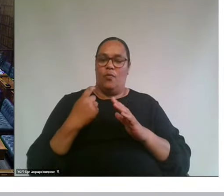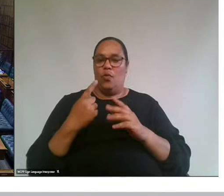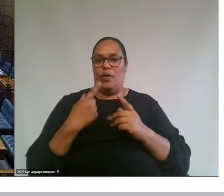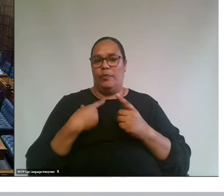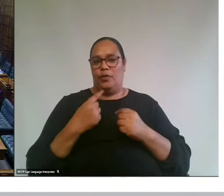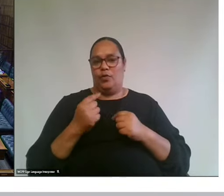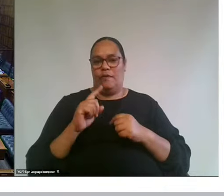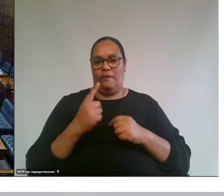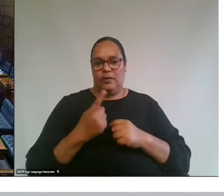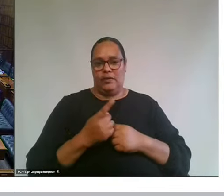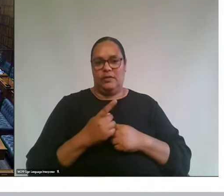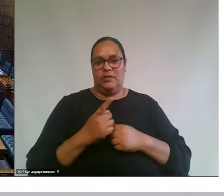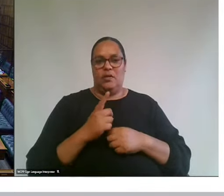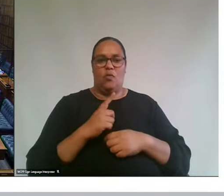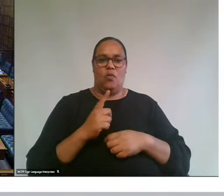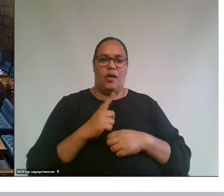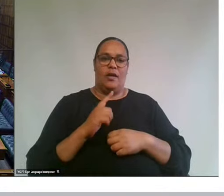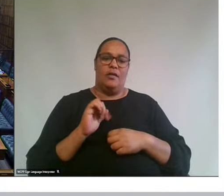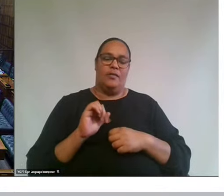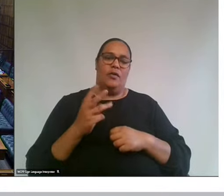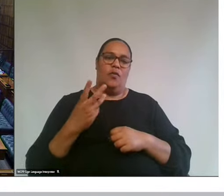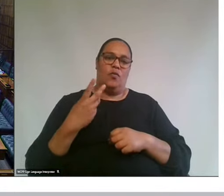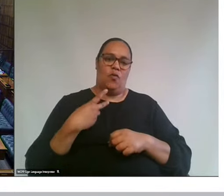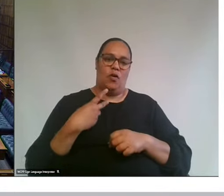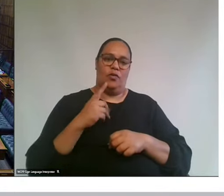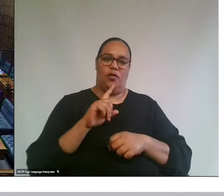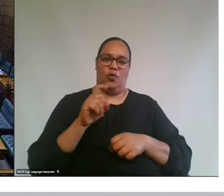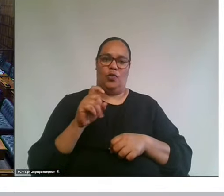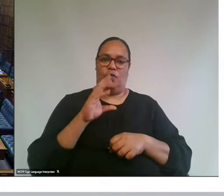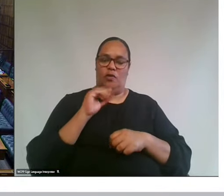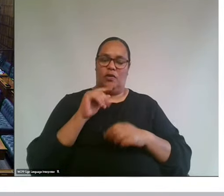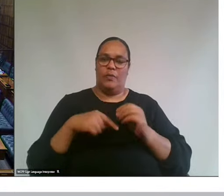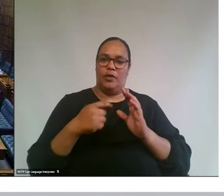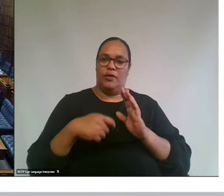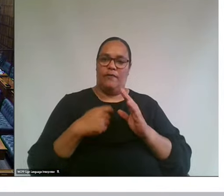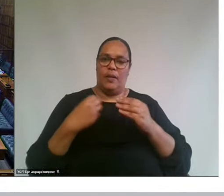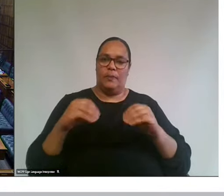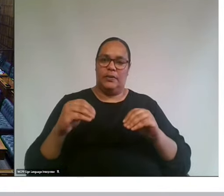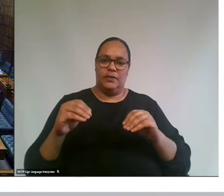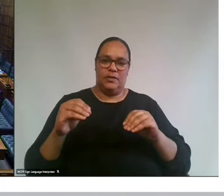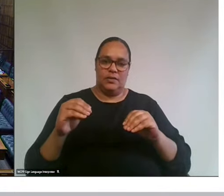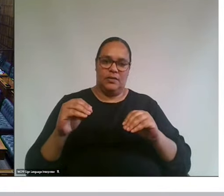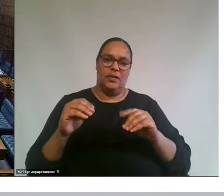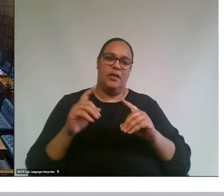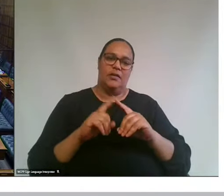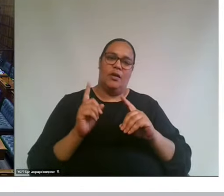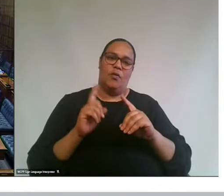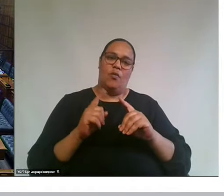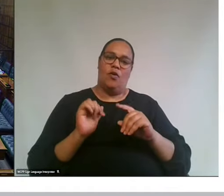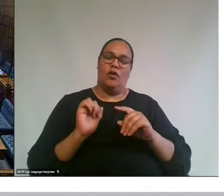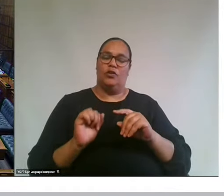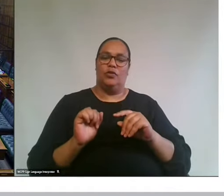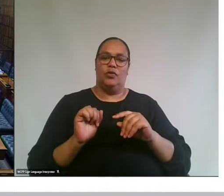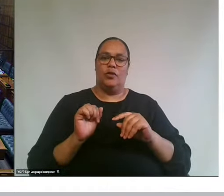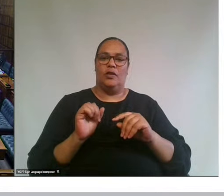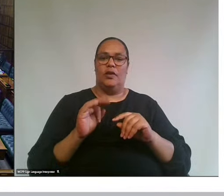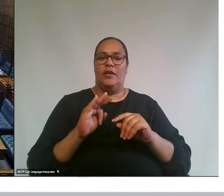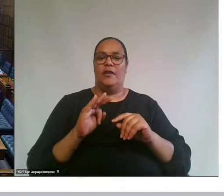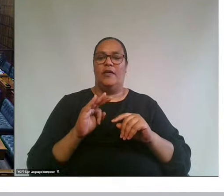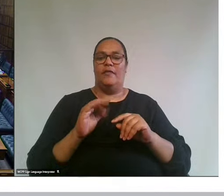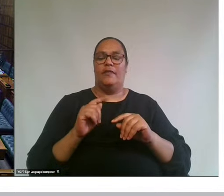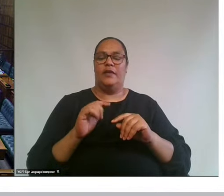first there was a there was a a question on the film industry and what ft FTE